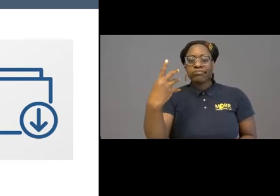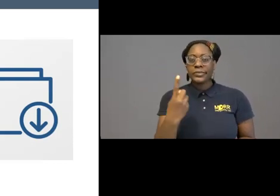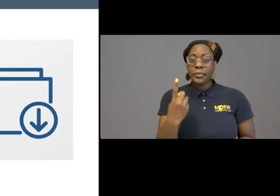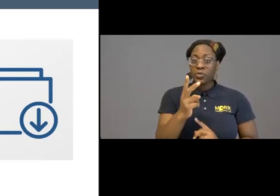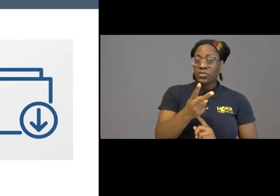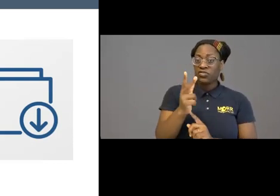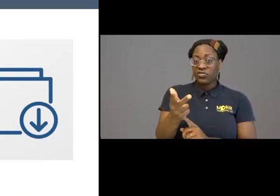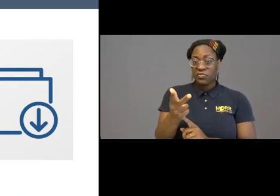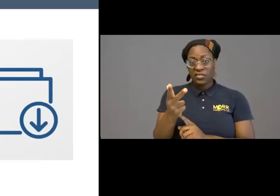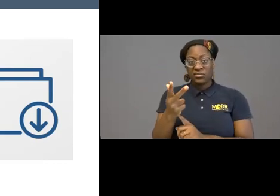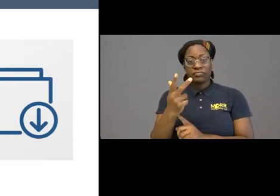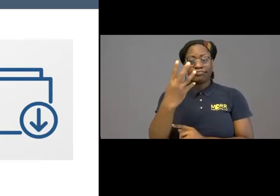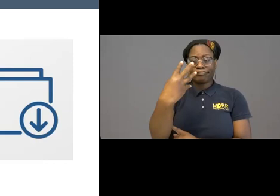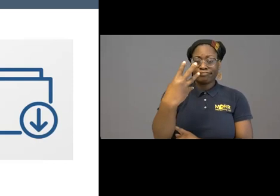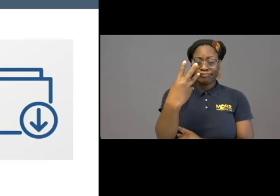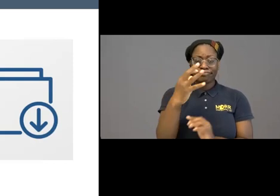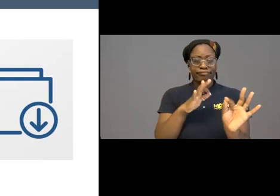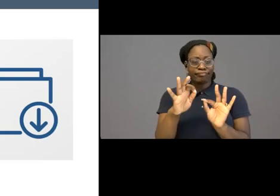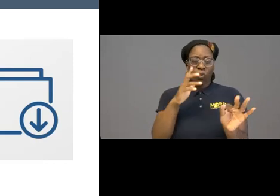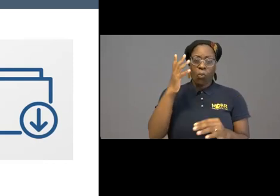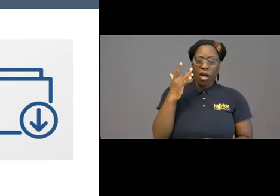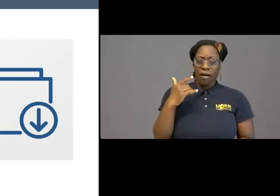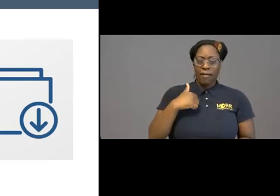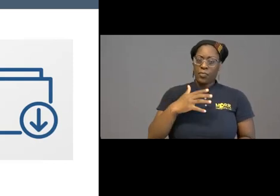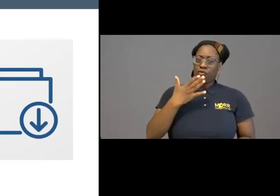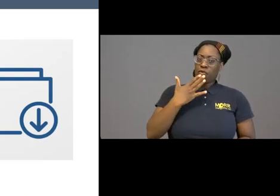descriptions and application instructions by going to